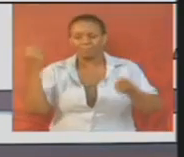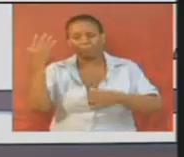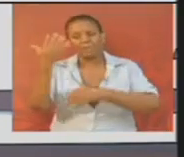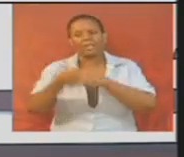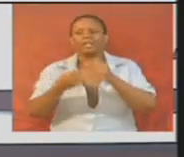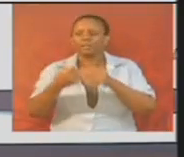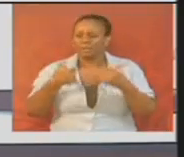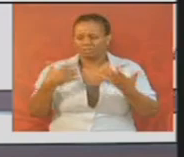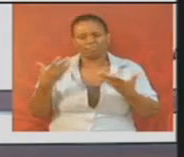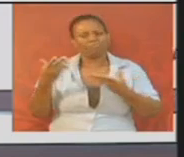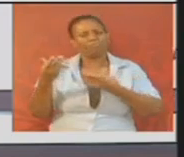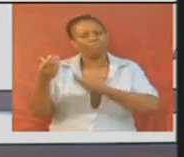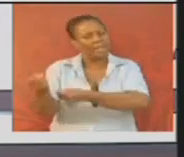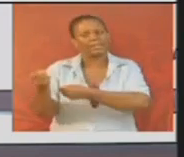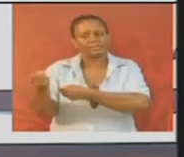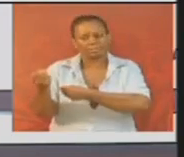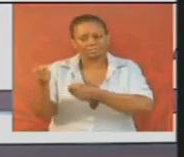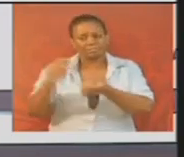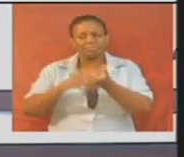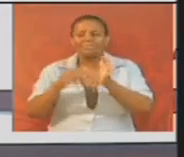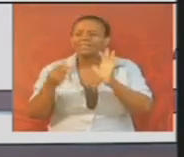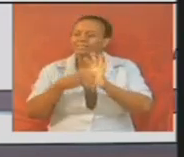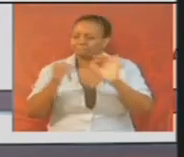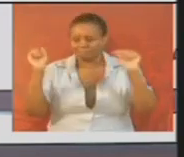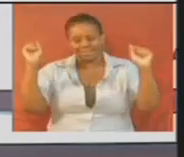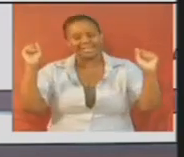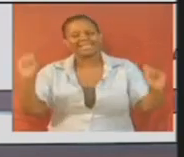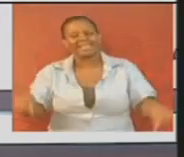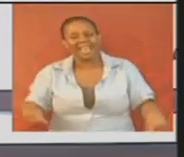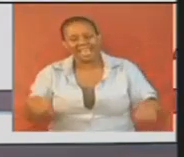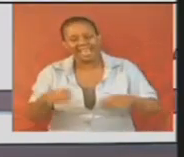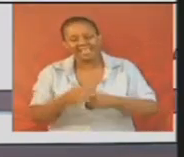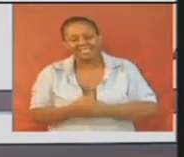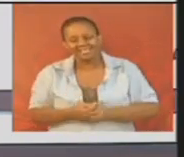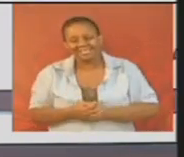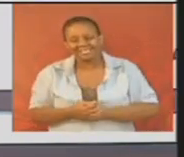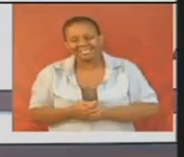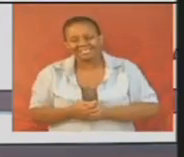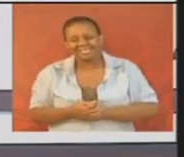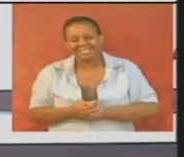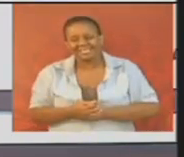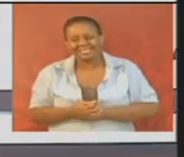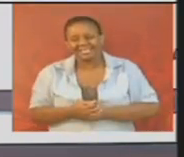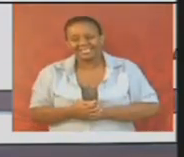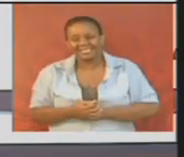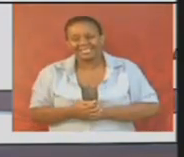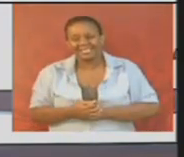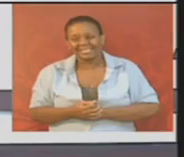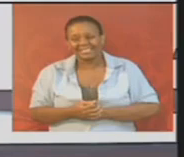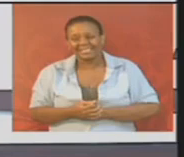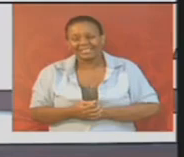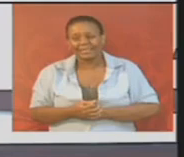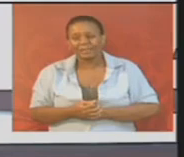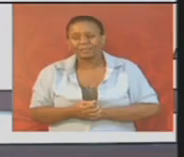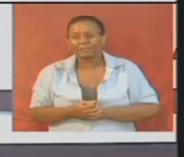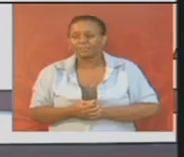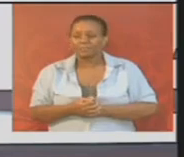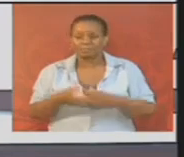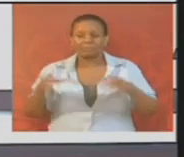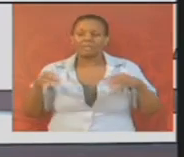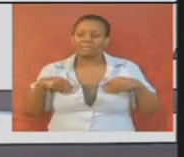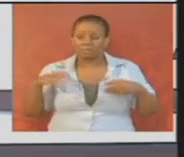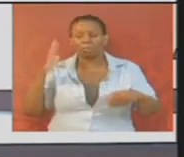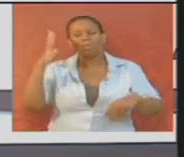And safety is always the #1 priority. I will be taking the COVID-19 vaccine when it